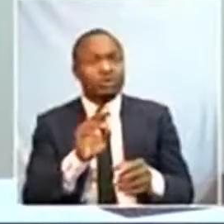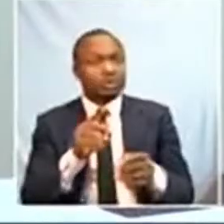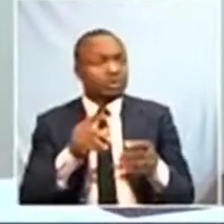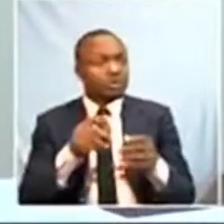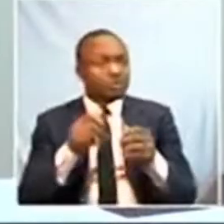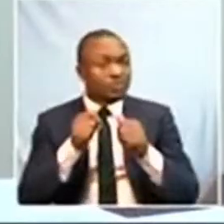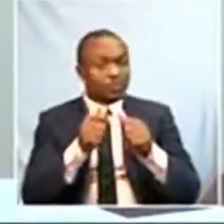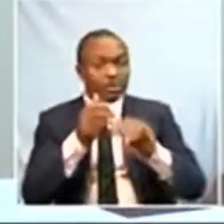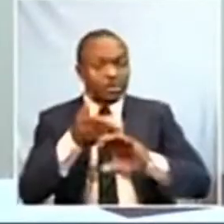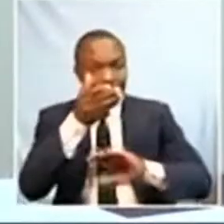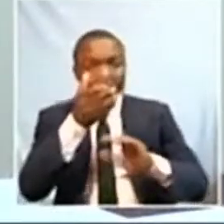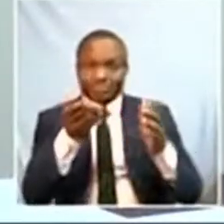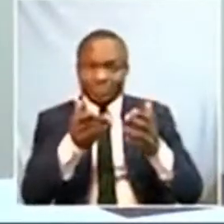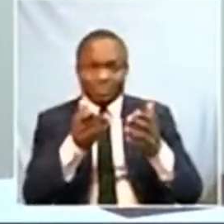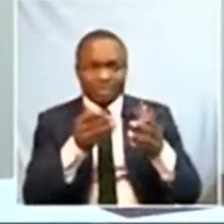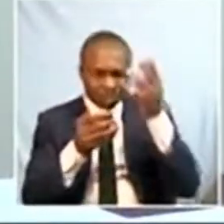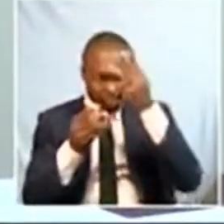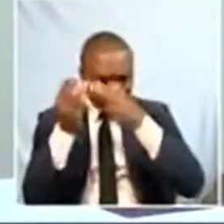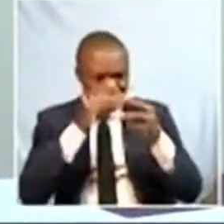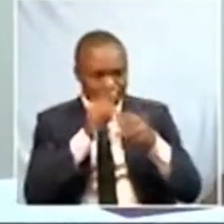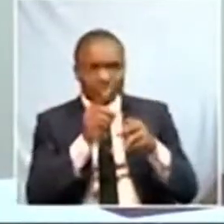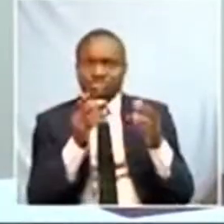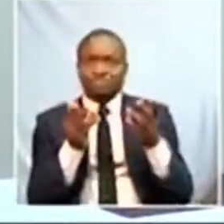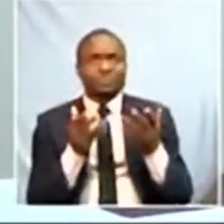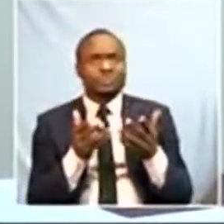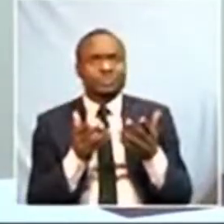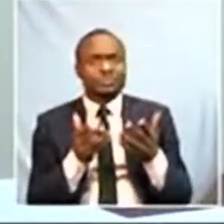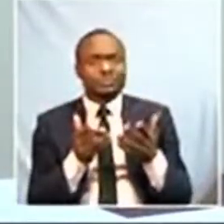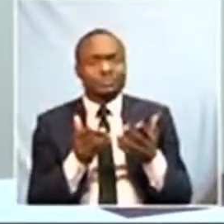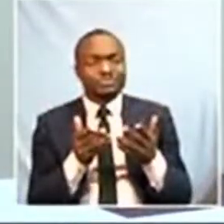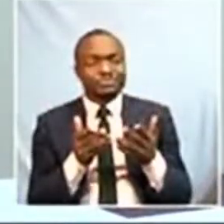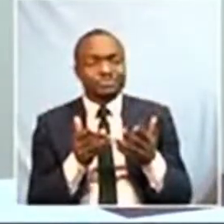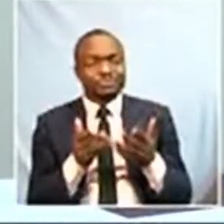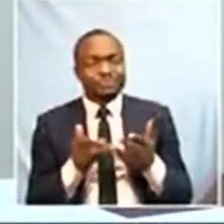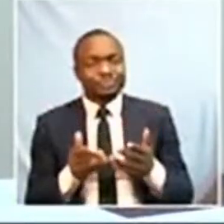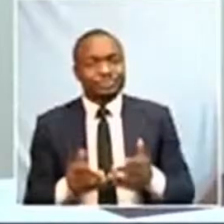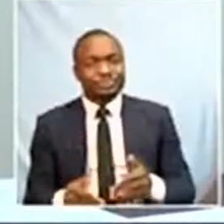nothing. It doesn't worry you as an officer.